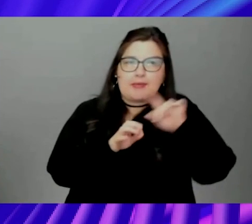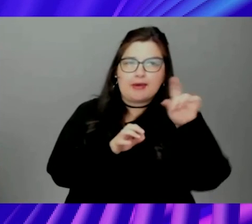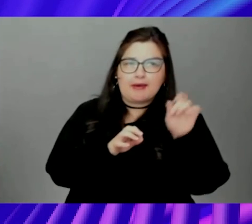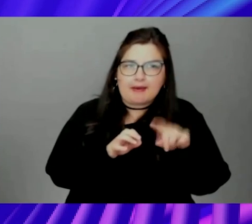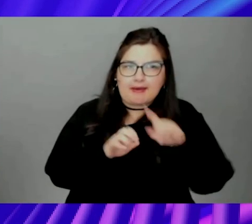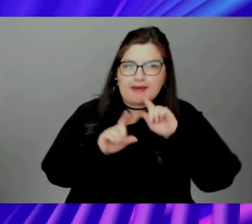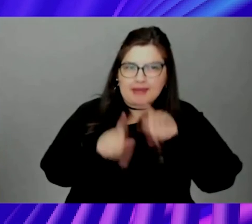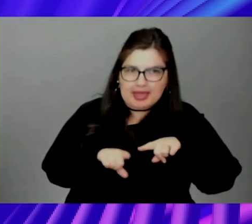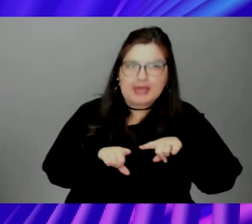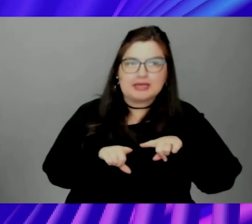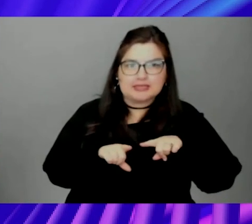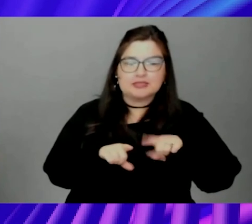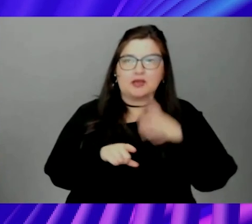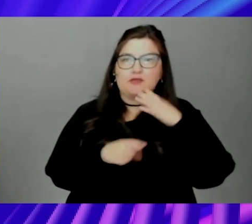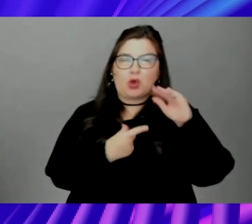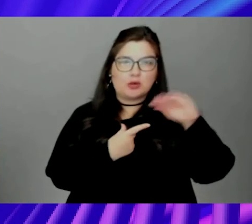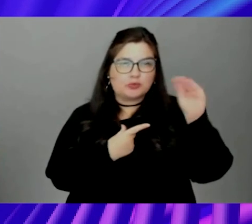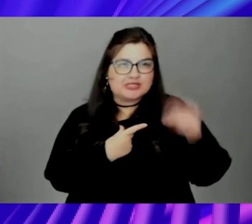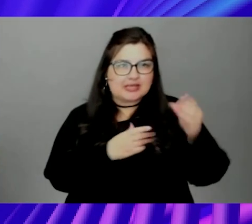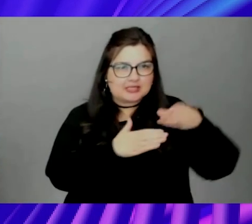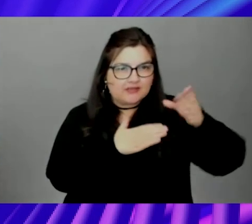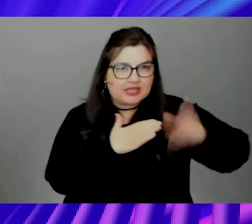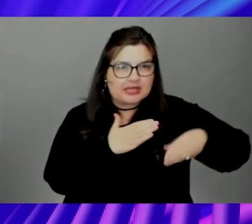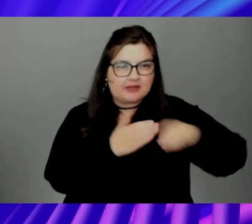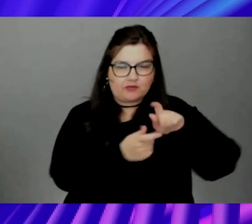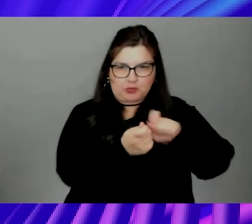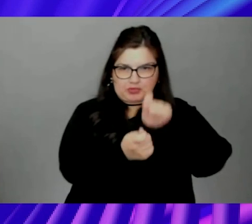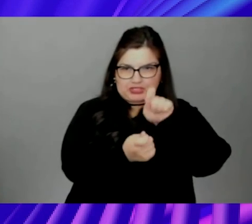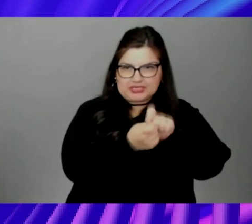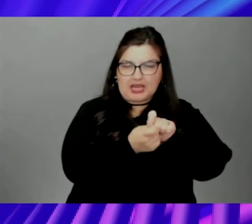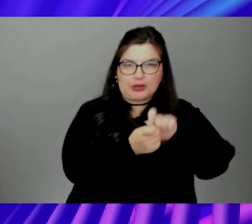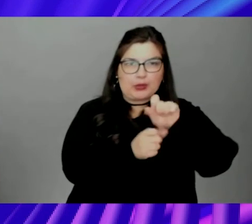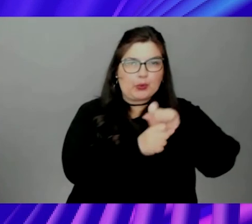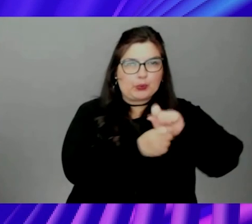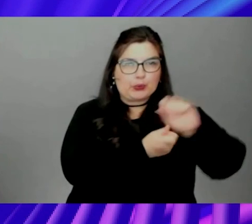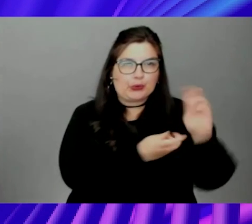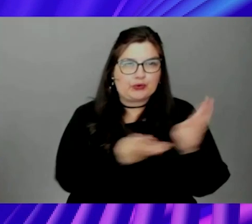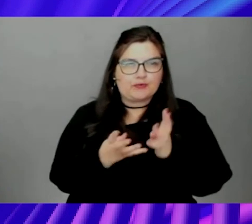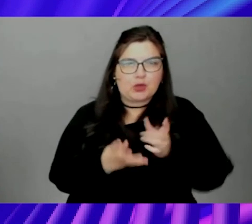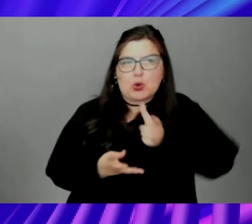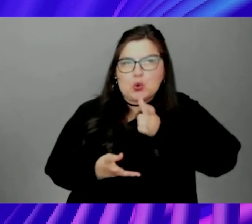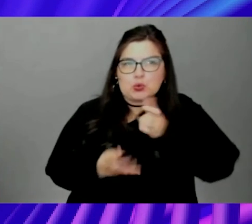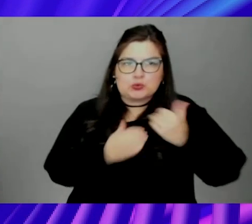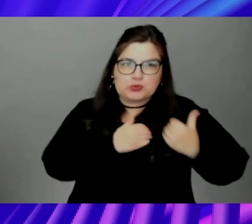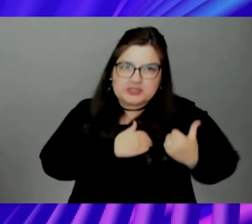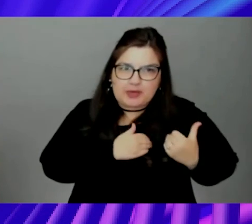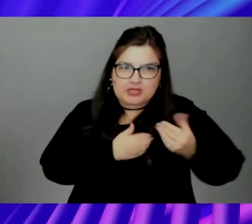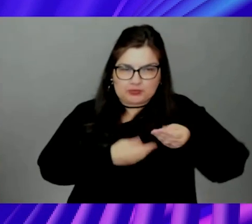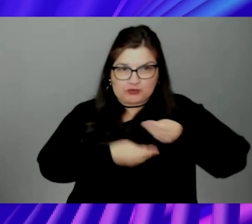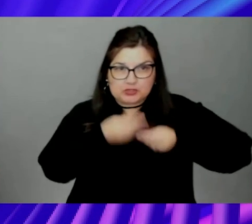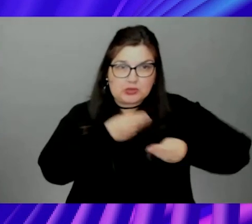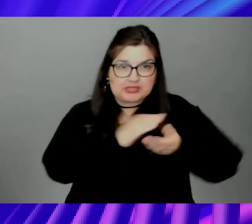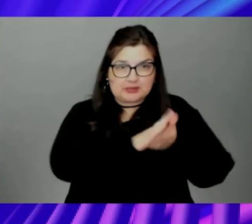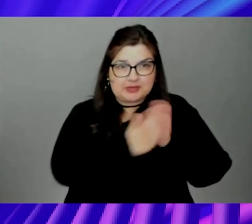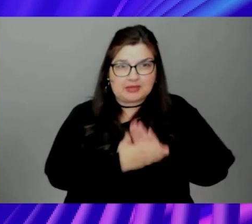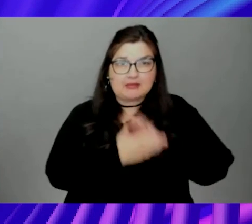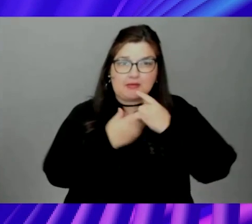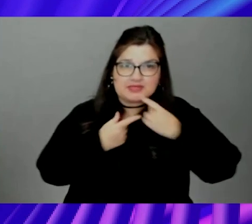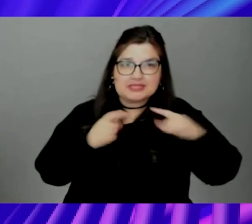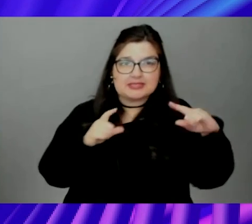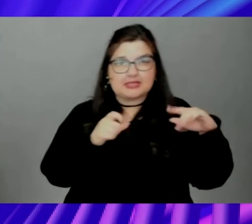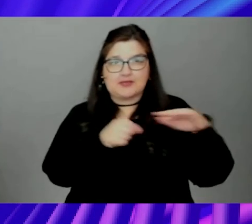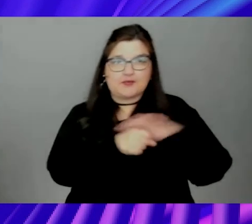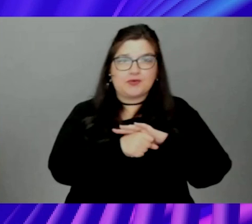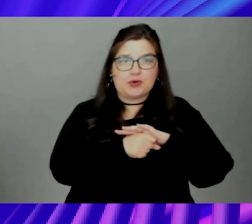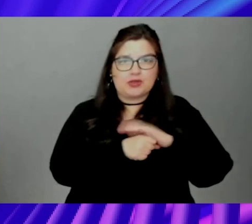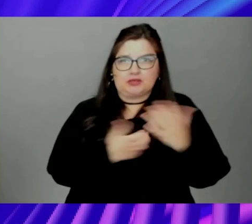for a particular transactional flow? And who is responsible for a transaction to be fully successful? Things like that. And when you talk